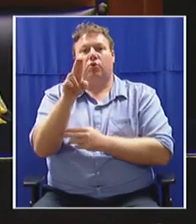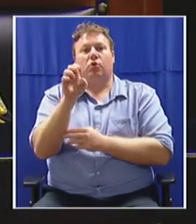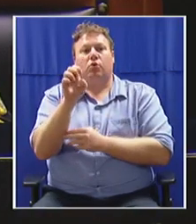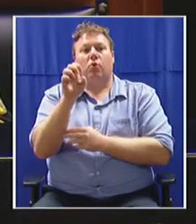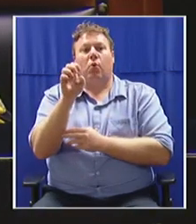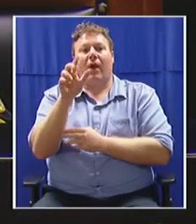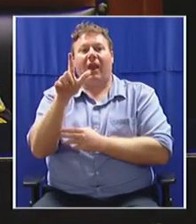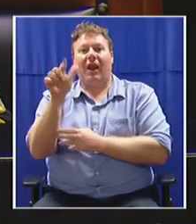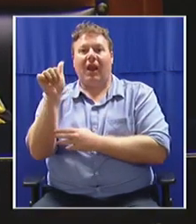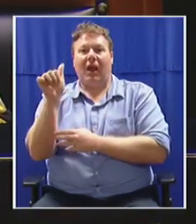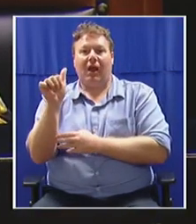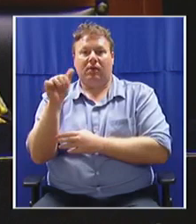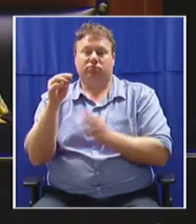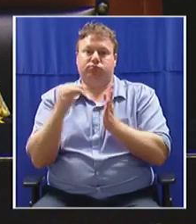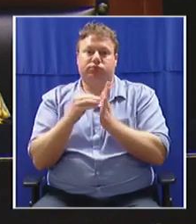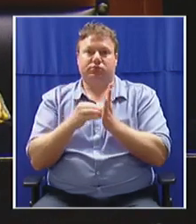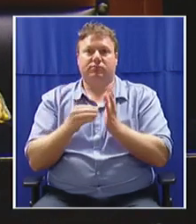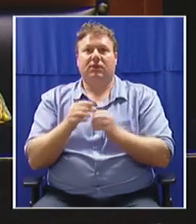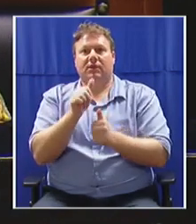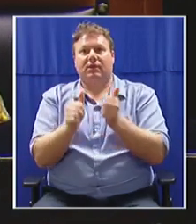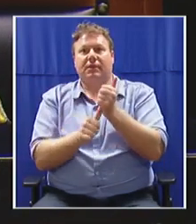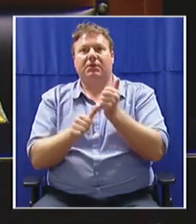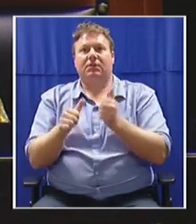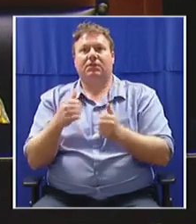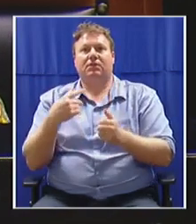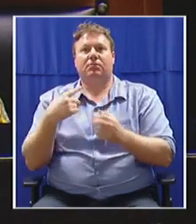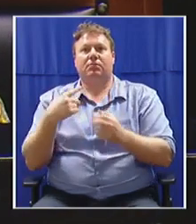President. Deputy President.